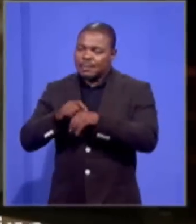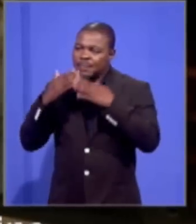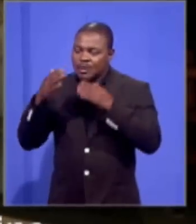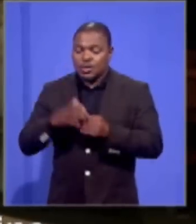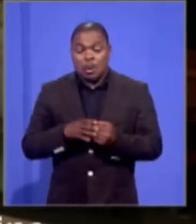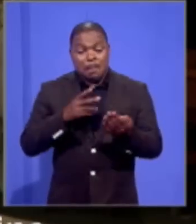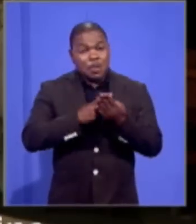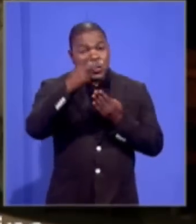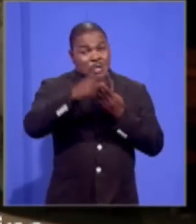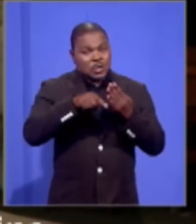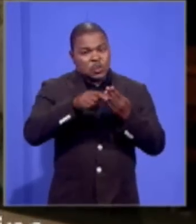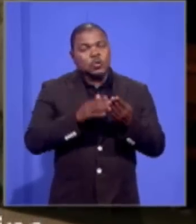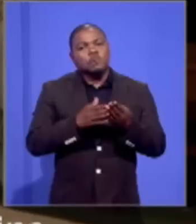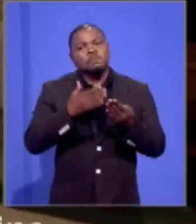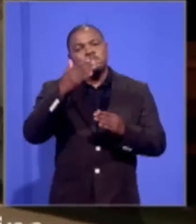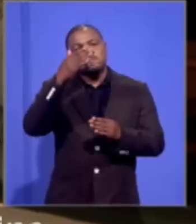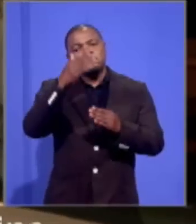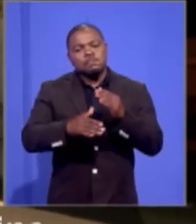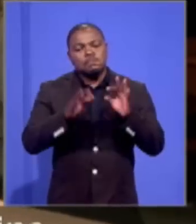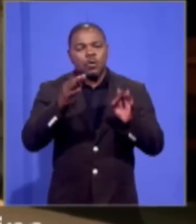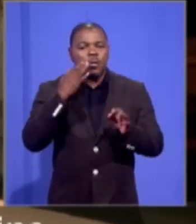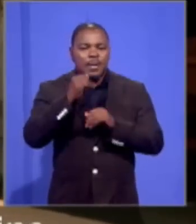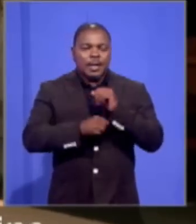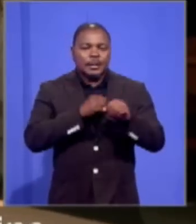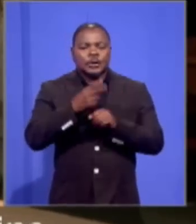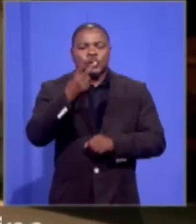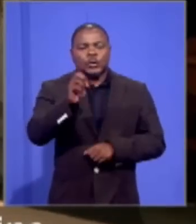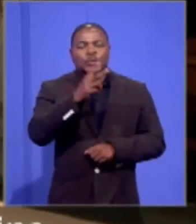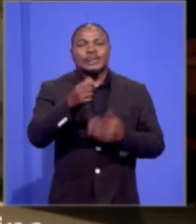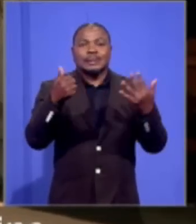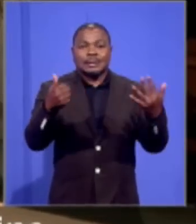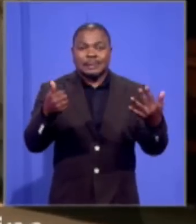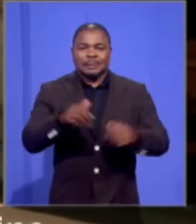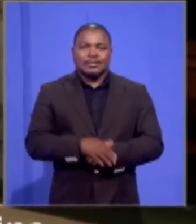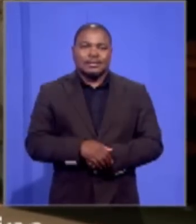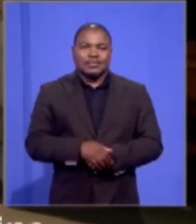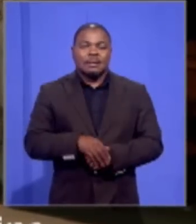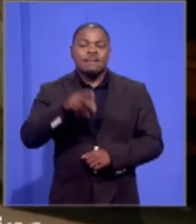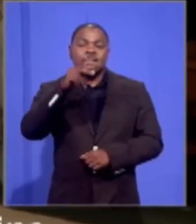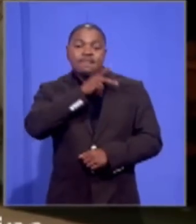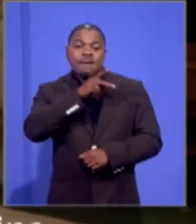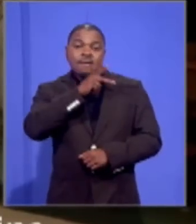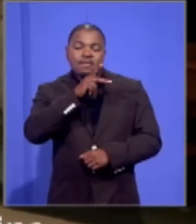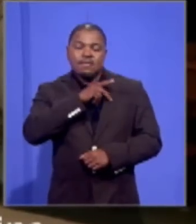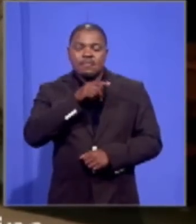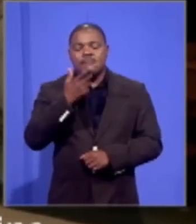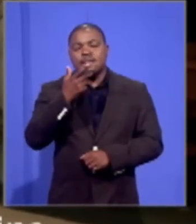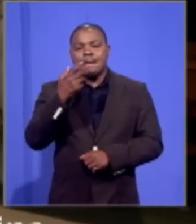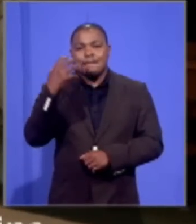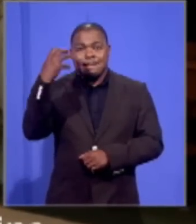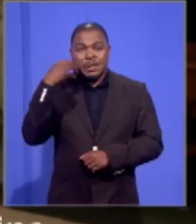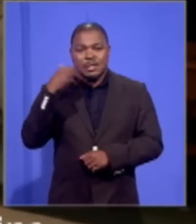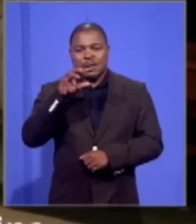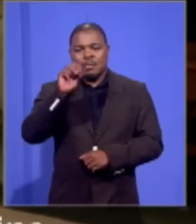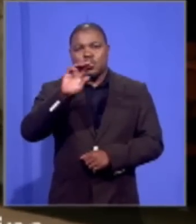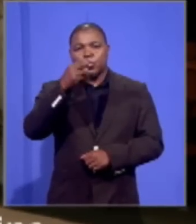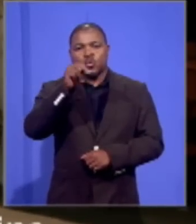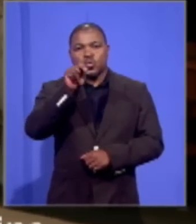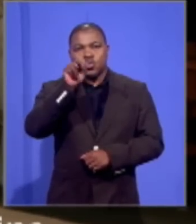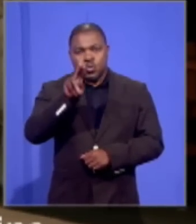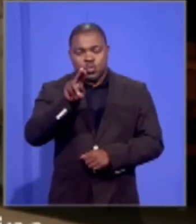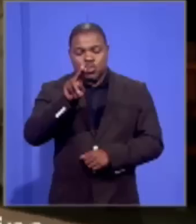eno e tlile go fitlha bokhutlong ka ngwaga wa 2026 mme ka la botlhano letona Senzo Mchunu o tlile go kopana gape le